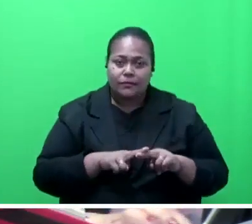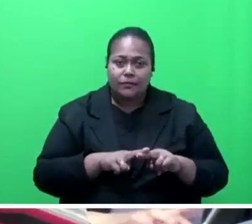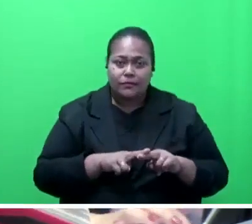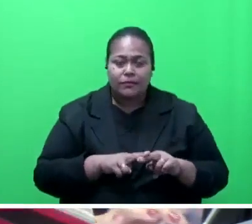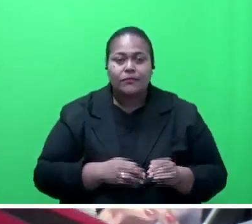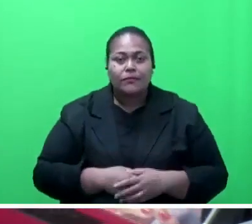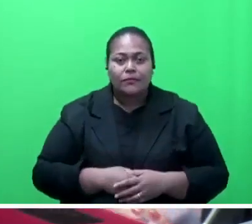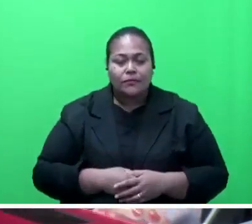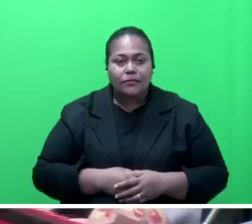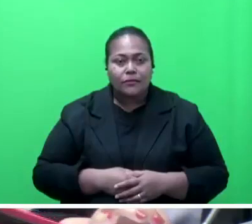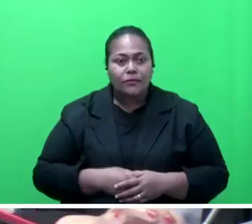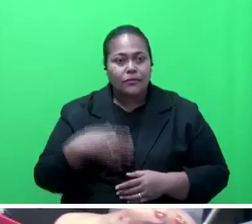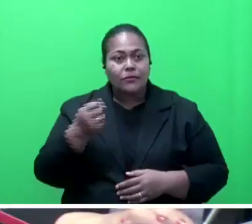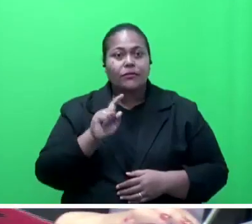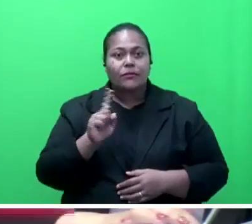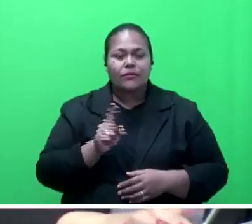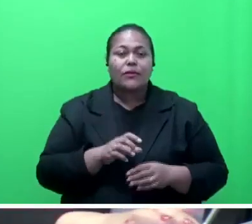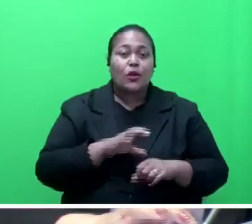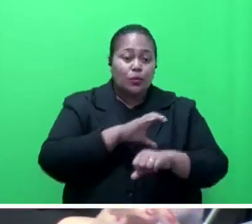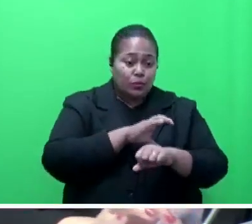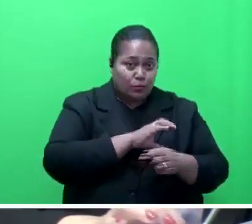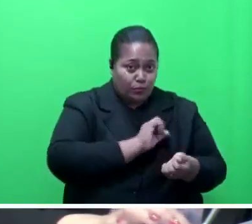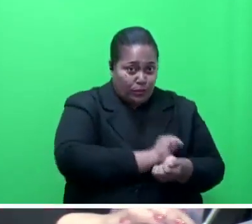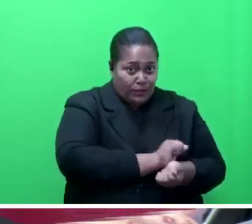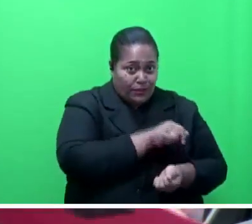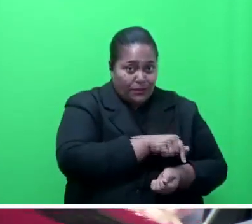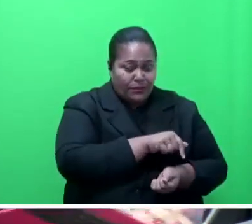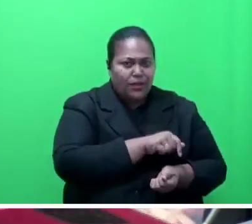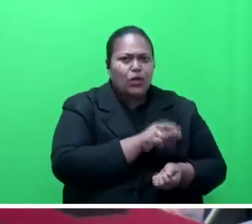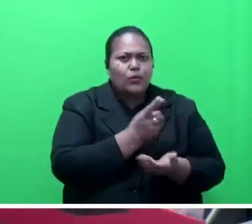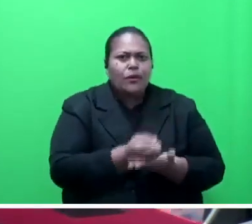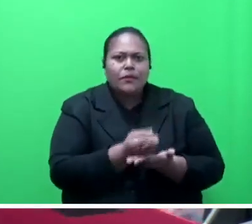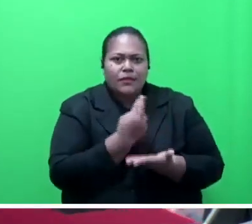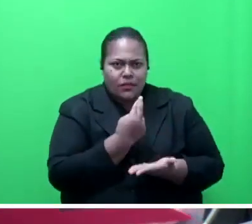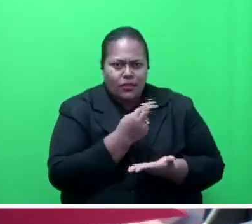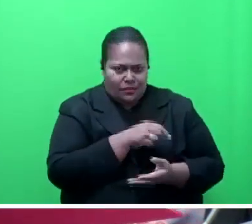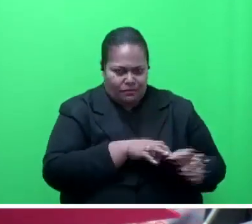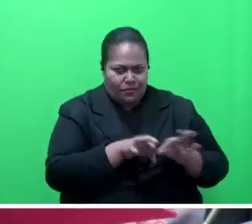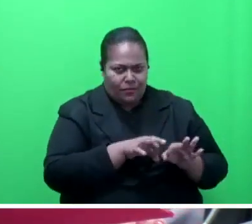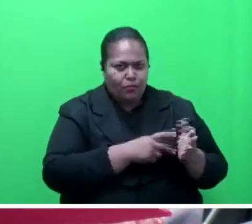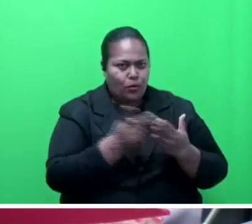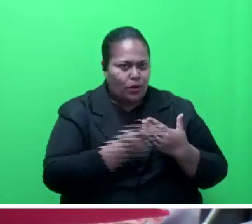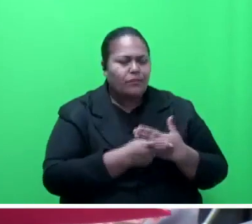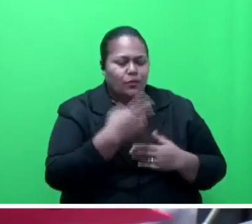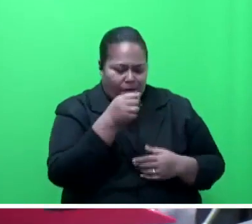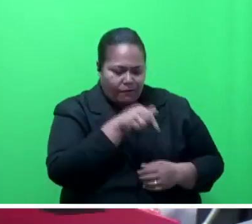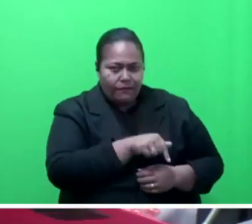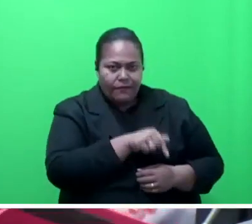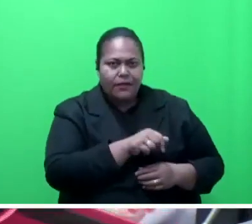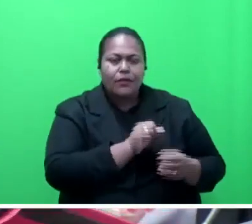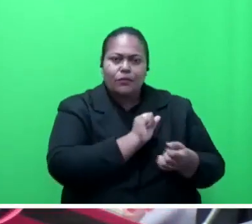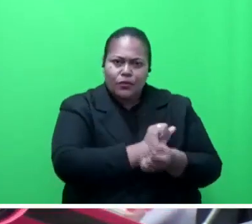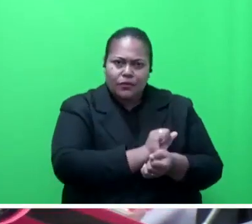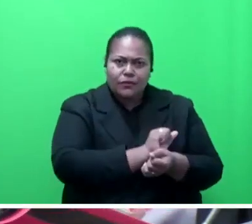have what we call prison rehabilitation objective. We have programs in prison to allow rehabilitative